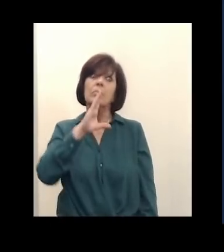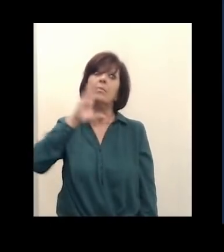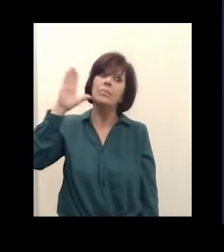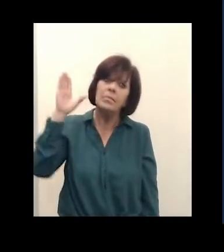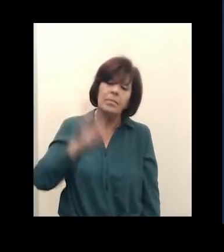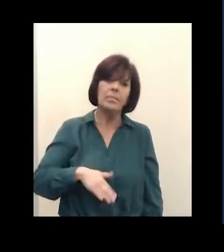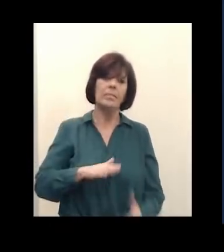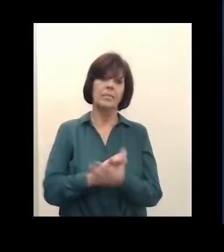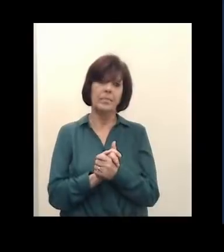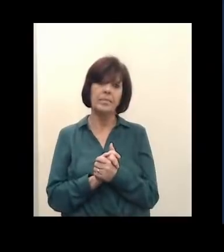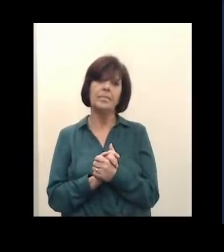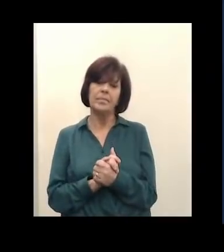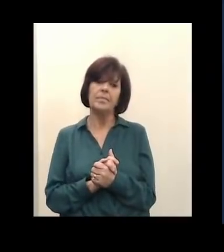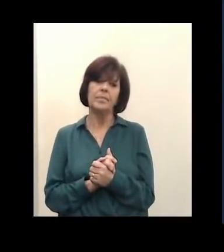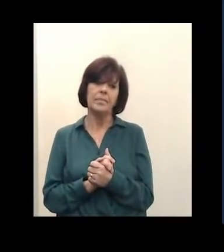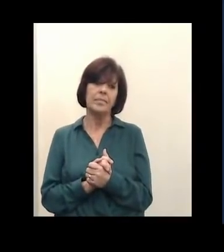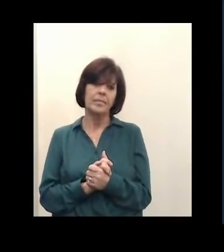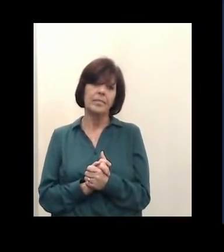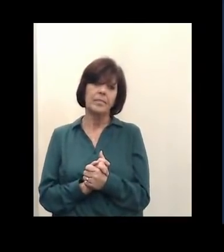It's bad.